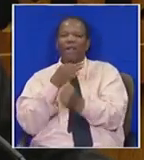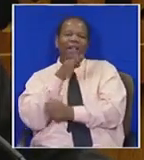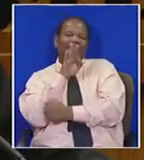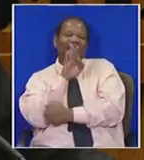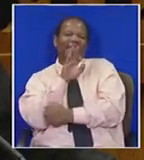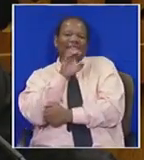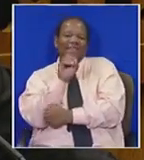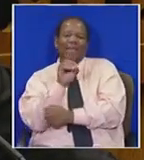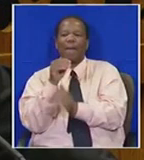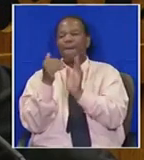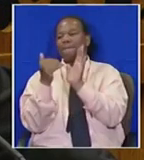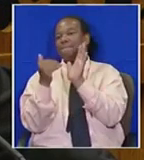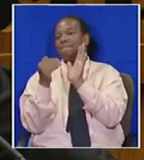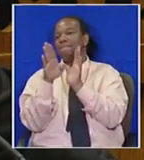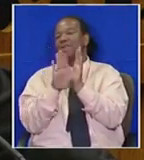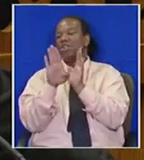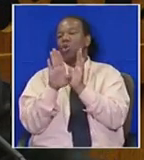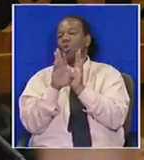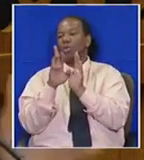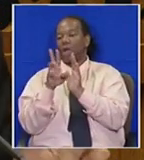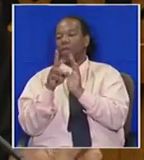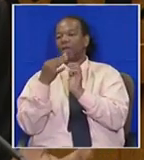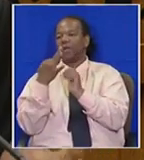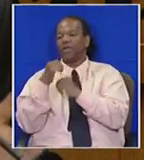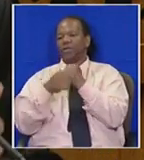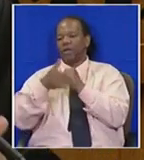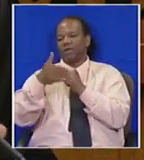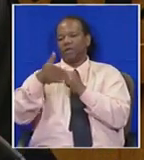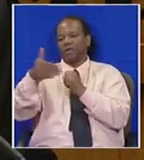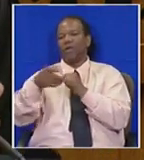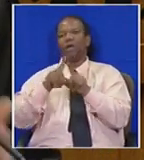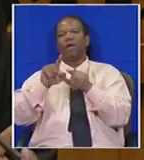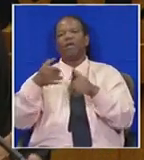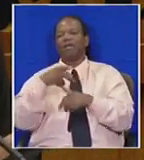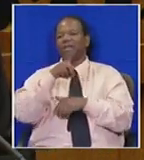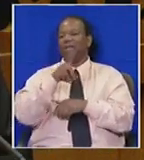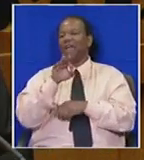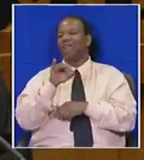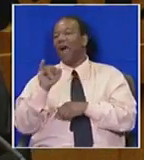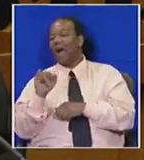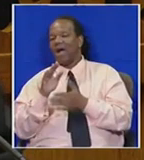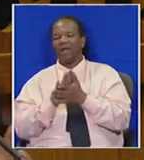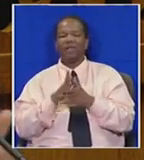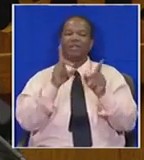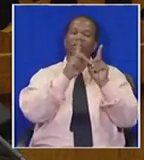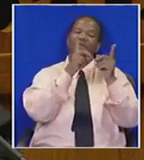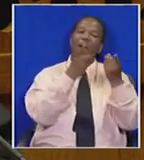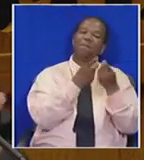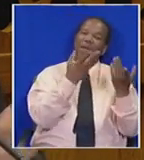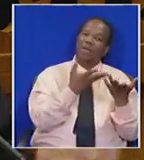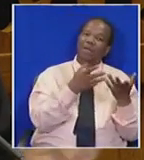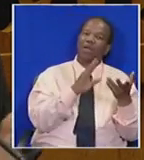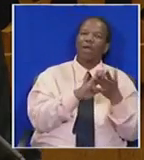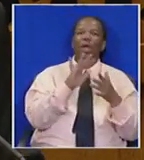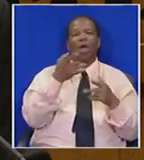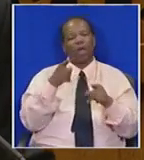rand is available over the next 3 years across government in the DFIs, in government departments, and we'll integrate this